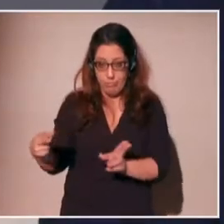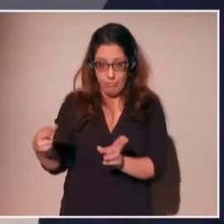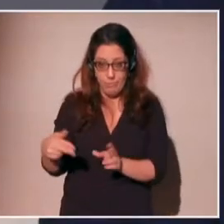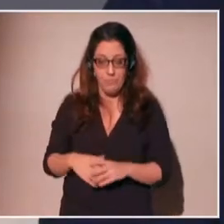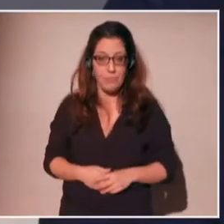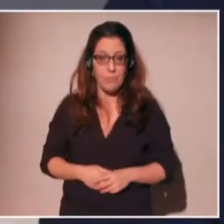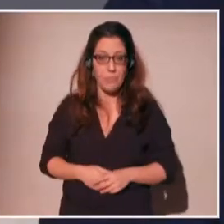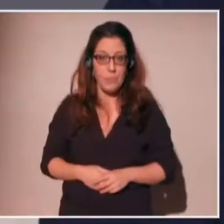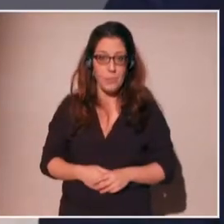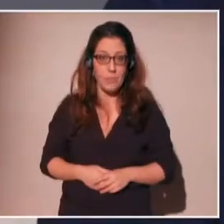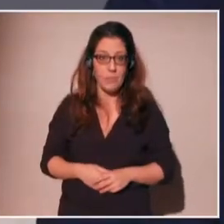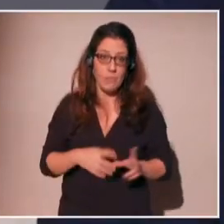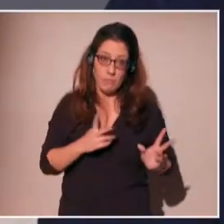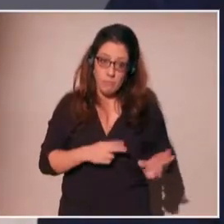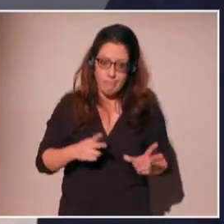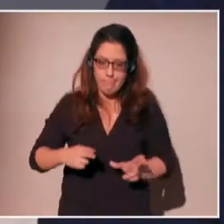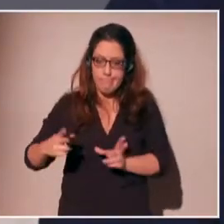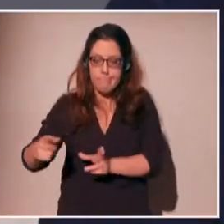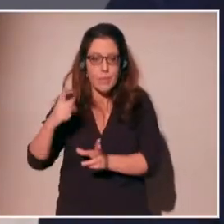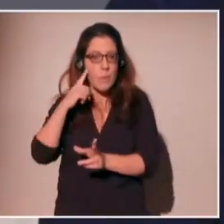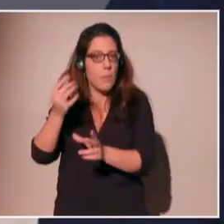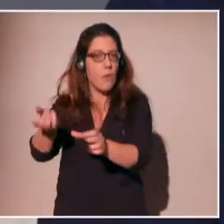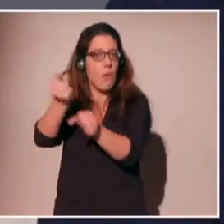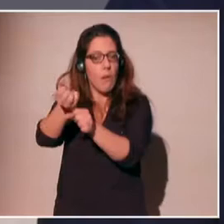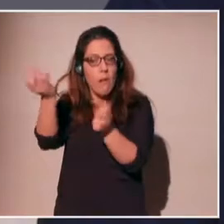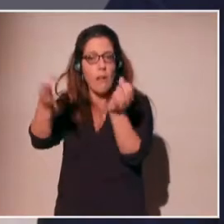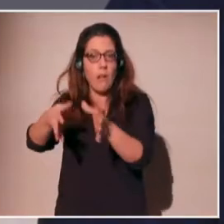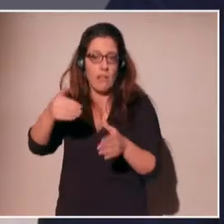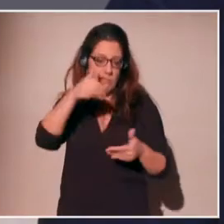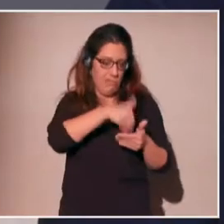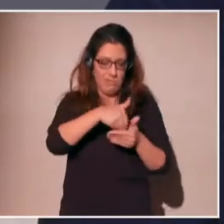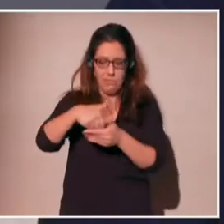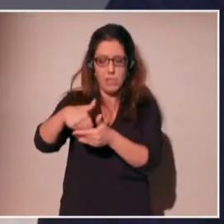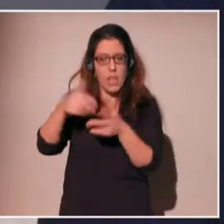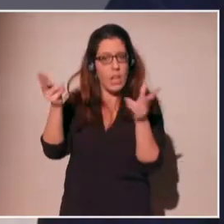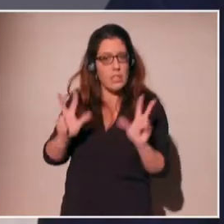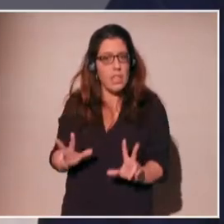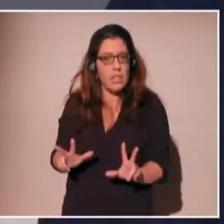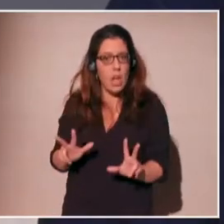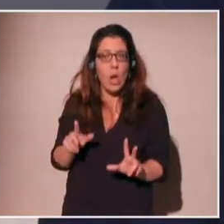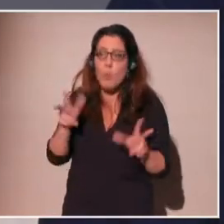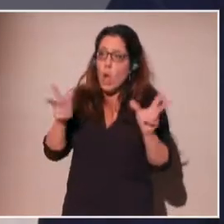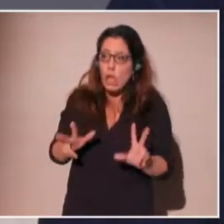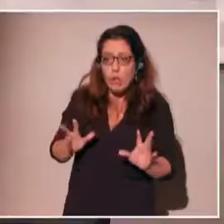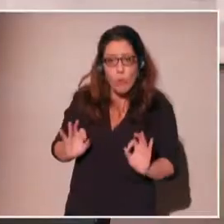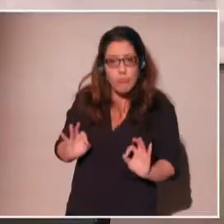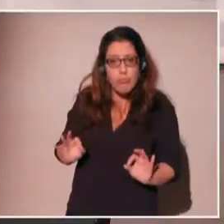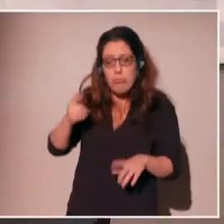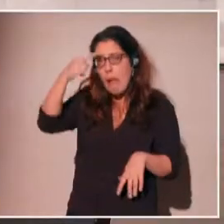with non-smart computers. Could we use AI to help to this creative task?